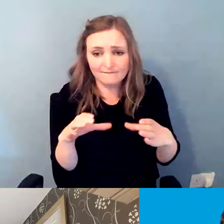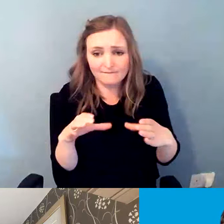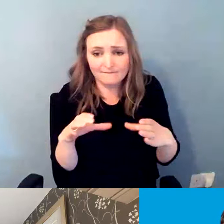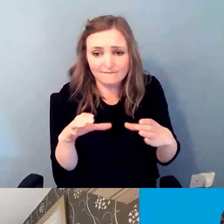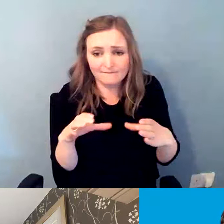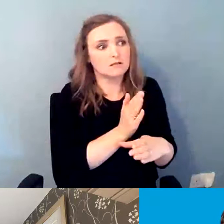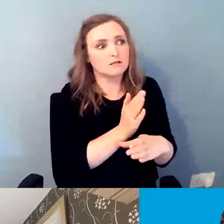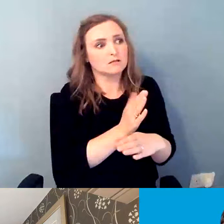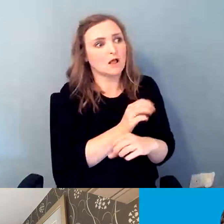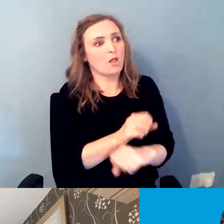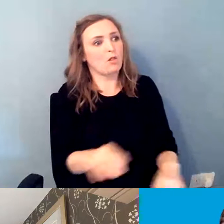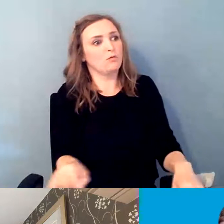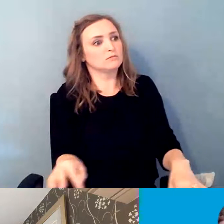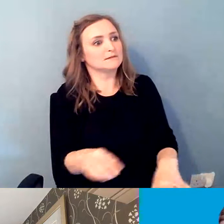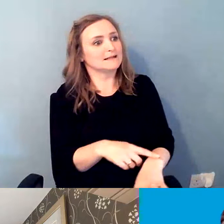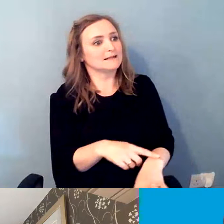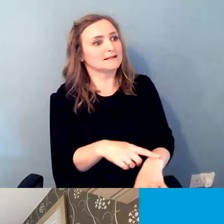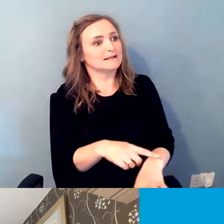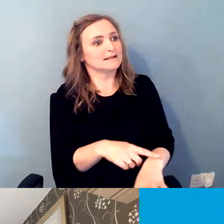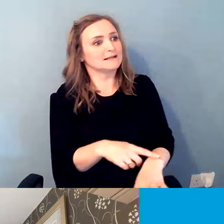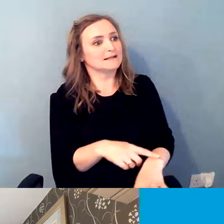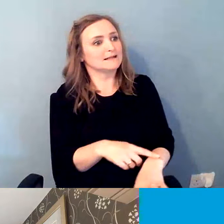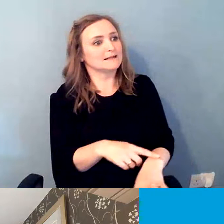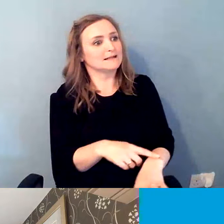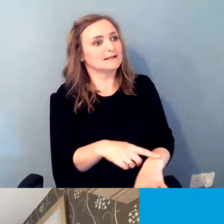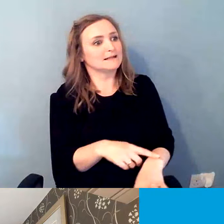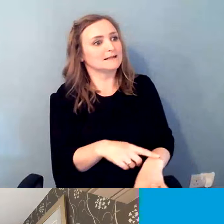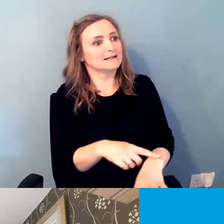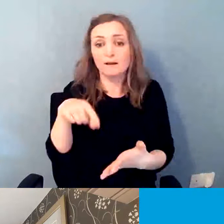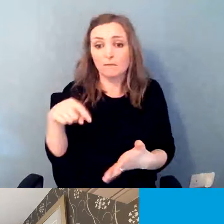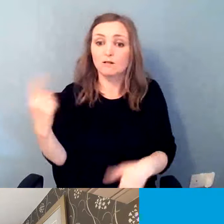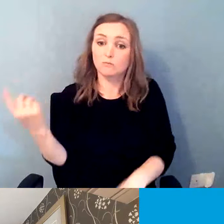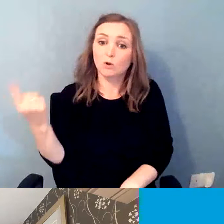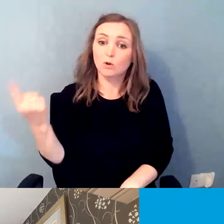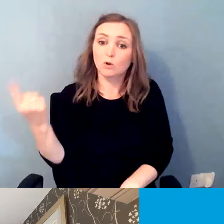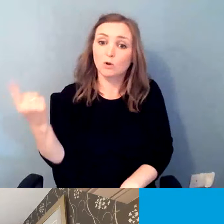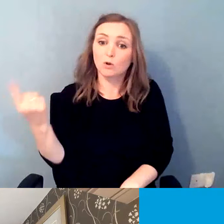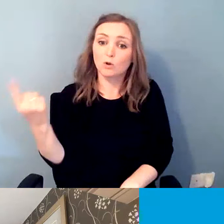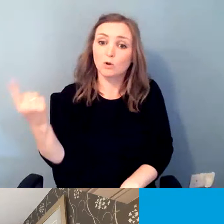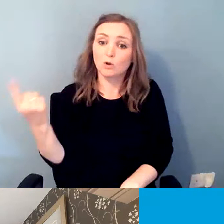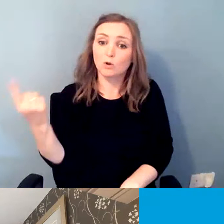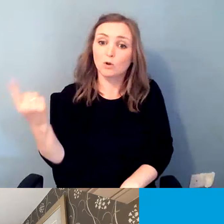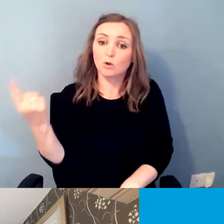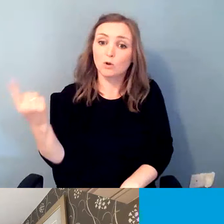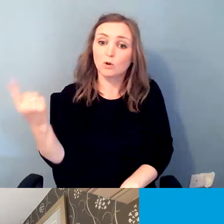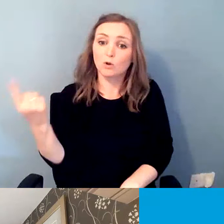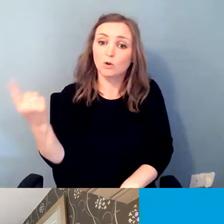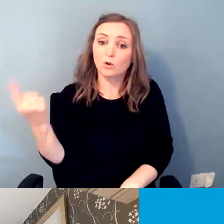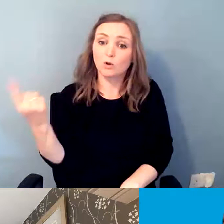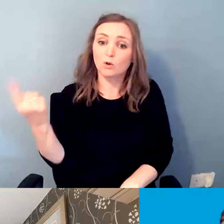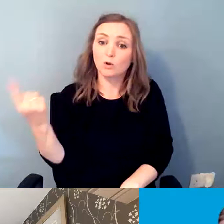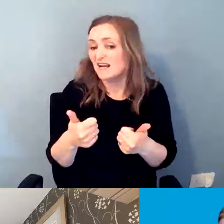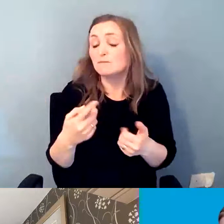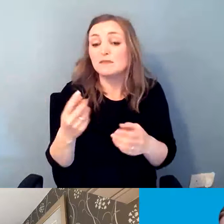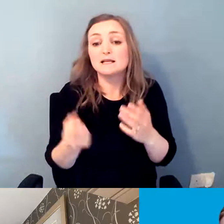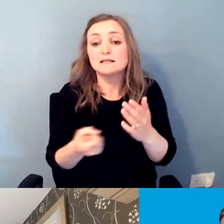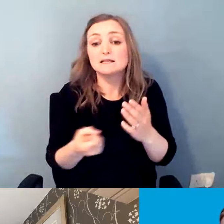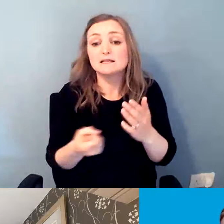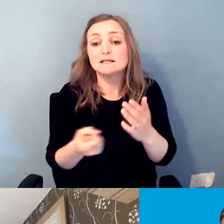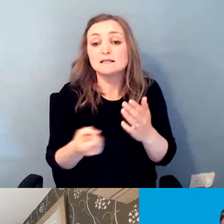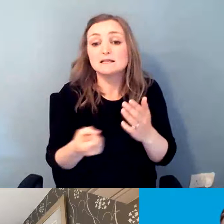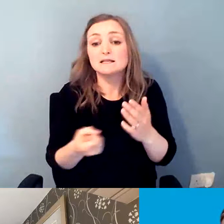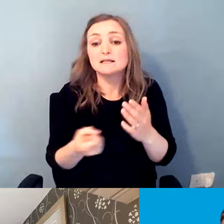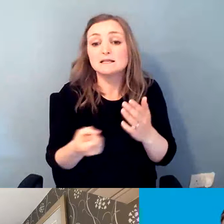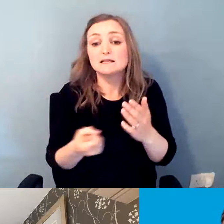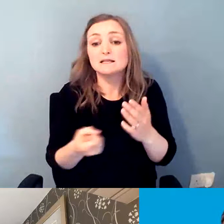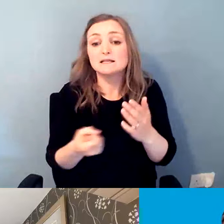losing track of time. So people will come, they'll be reassured about a symptom, it may then return, and they're thinking, well, I